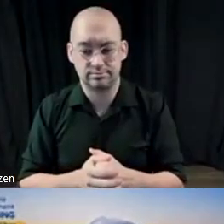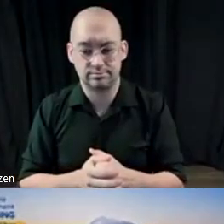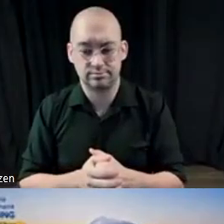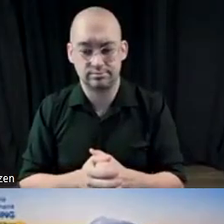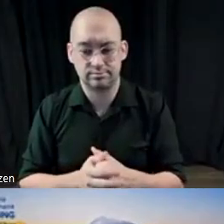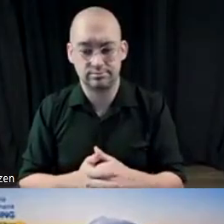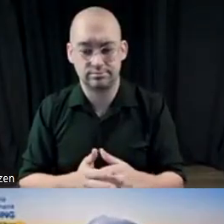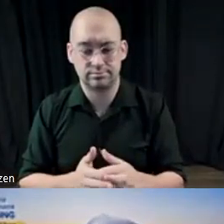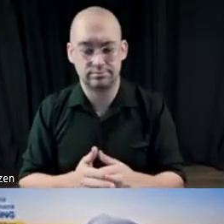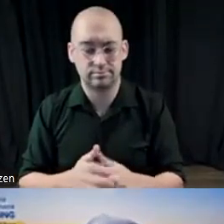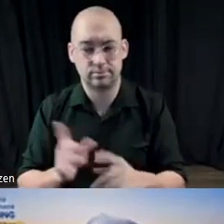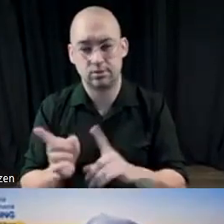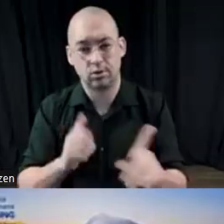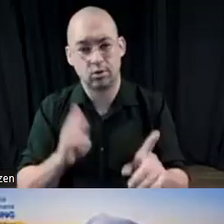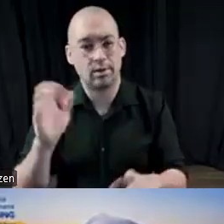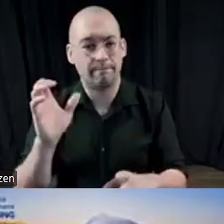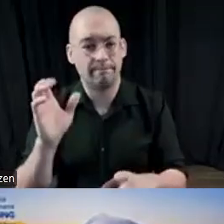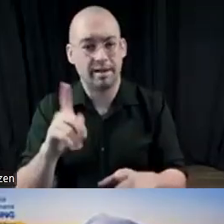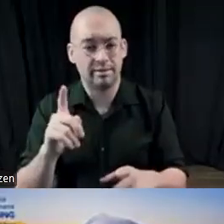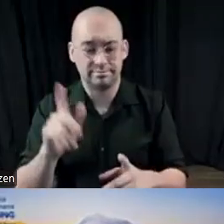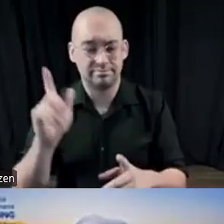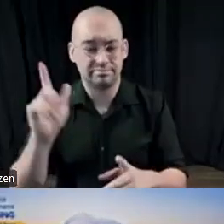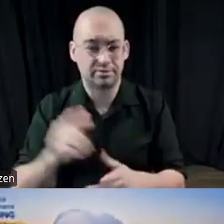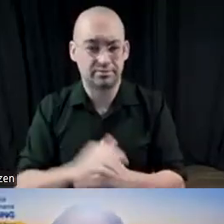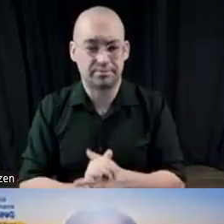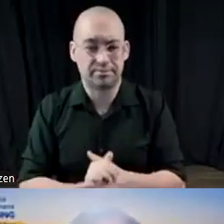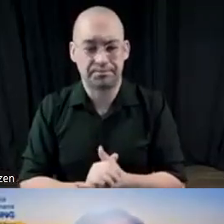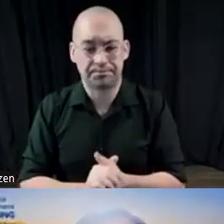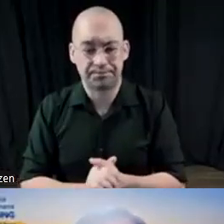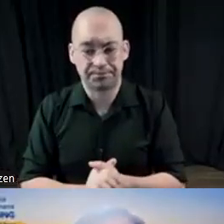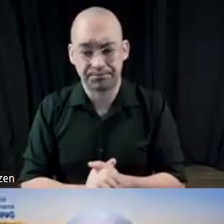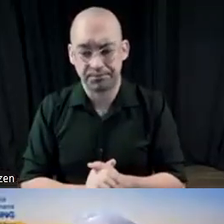Or we'll go back to, it's okay, we can go back to you too.